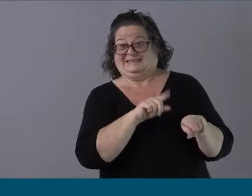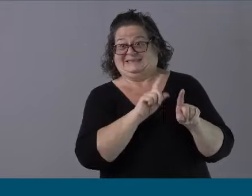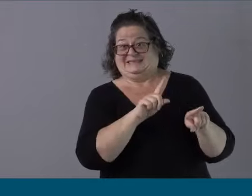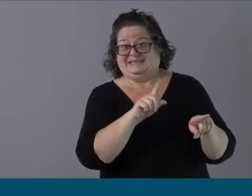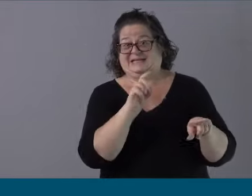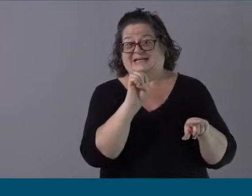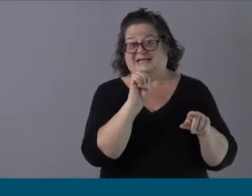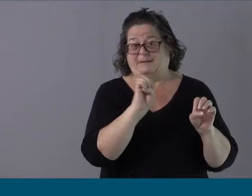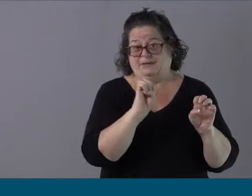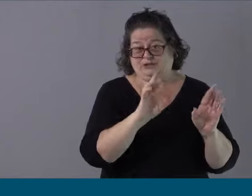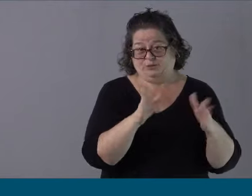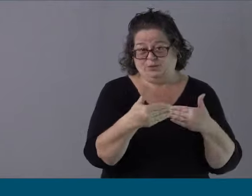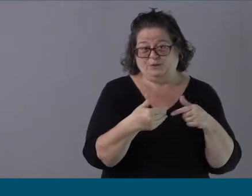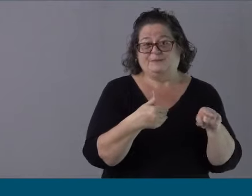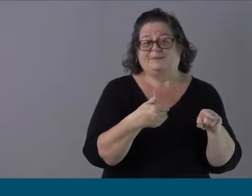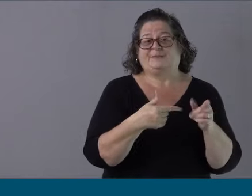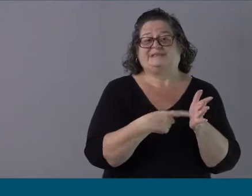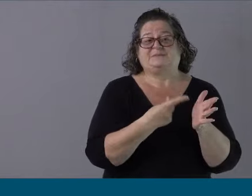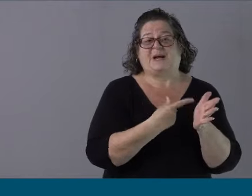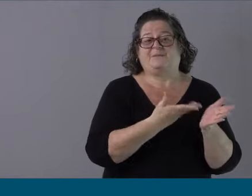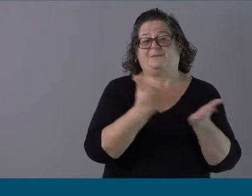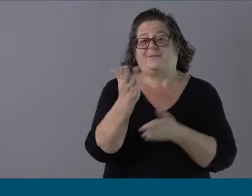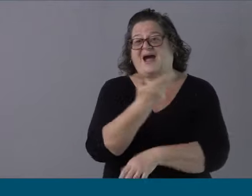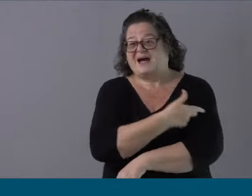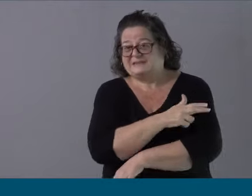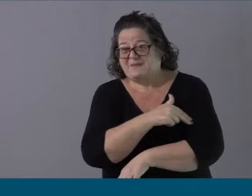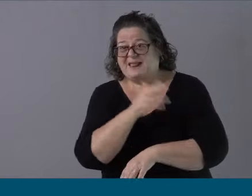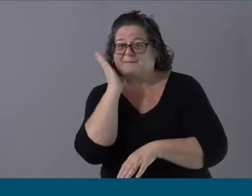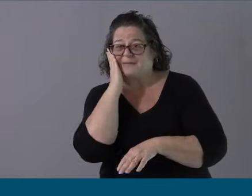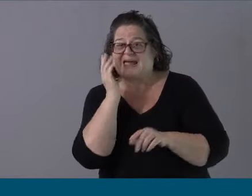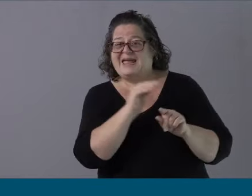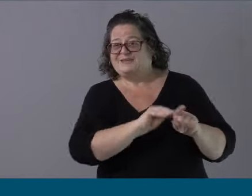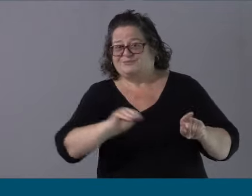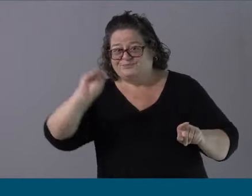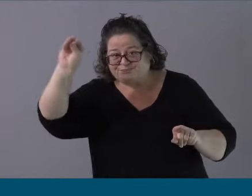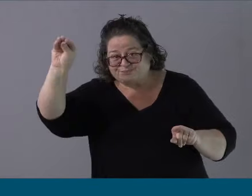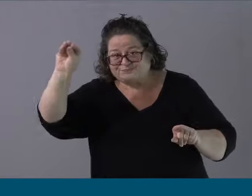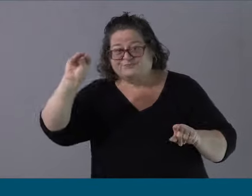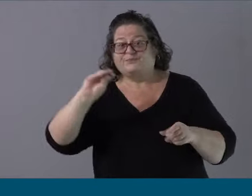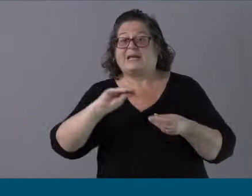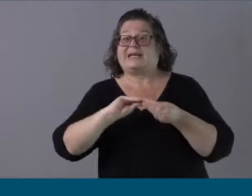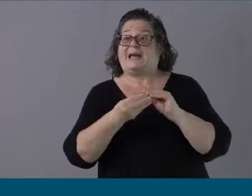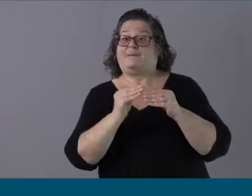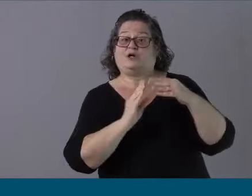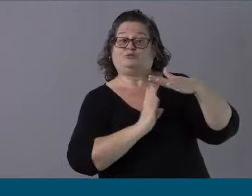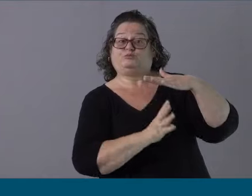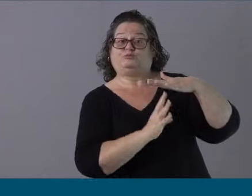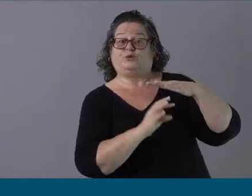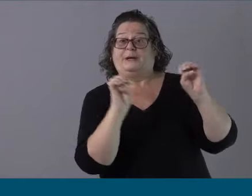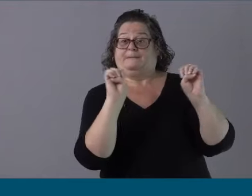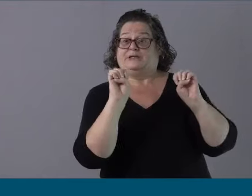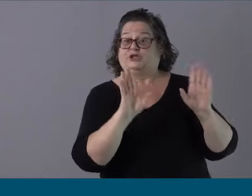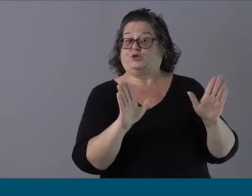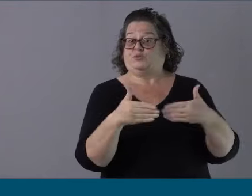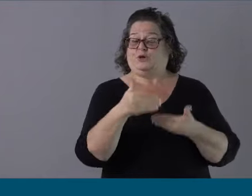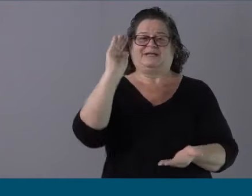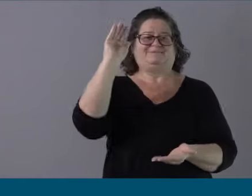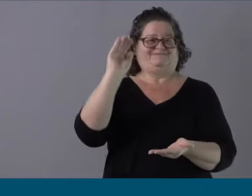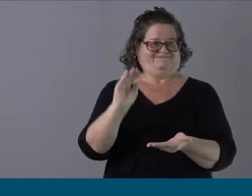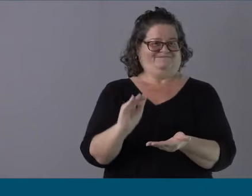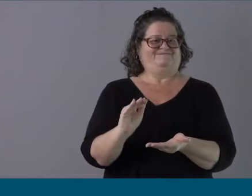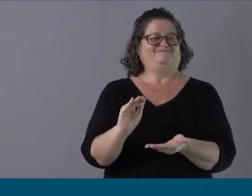hospital bed. That is trending downward. Our COVID patient ICU hospital bed